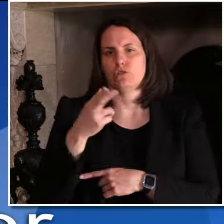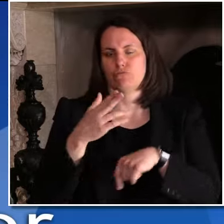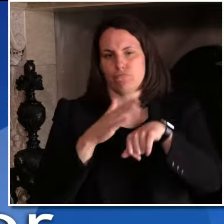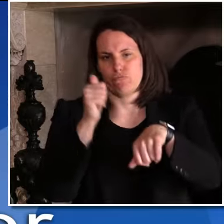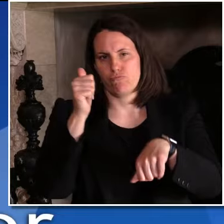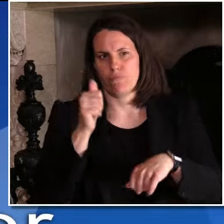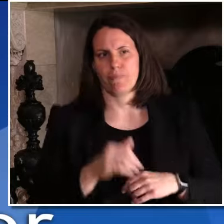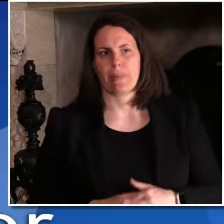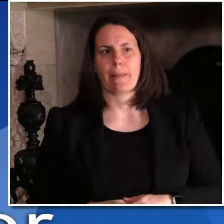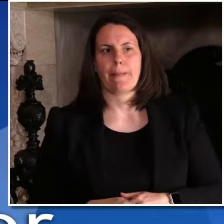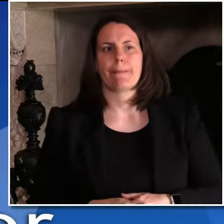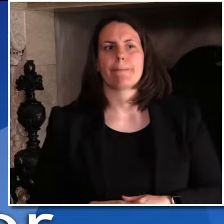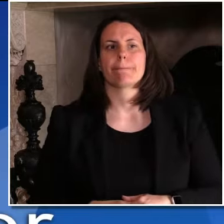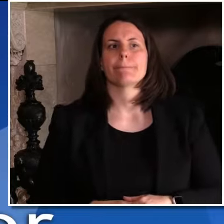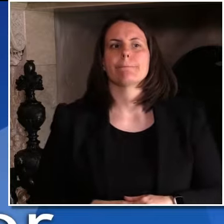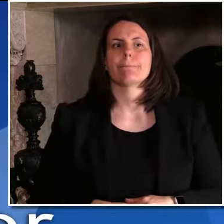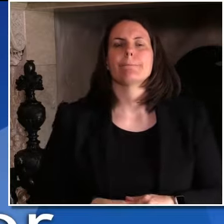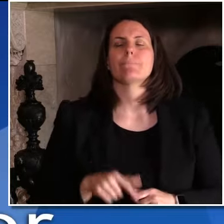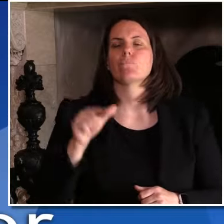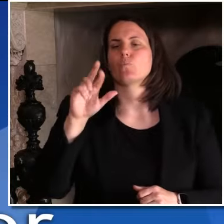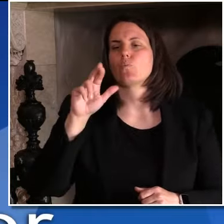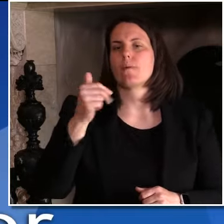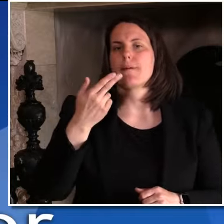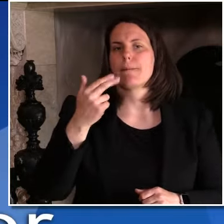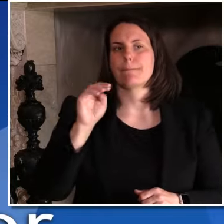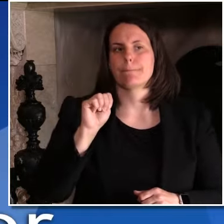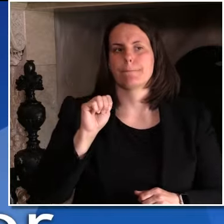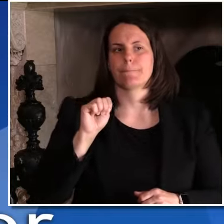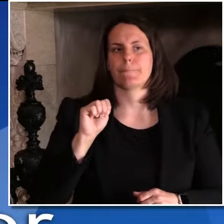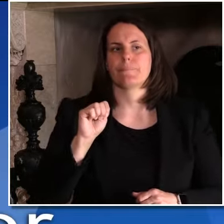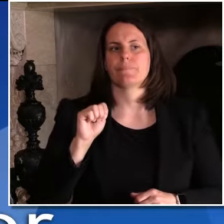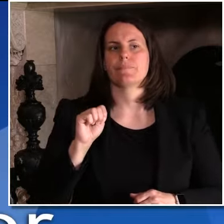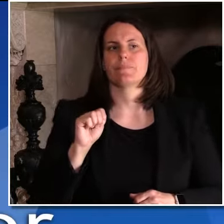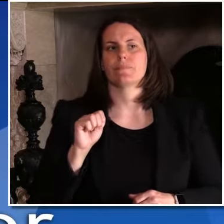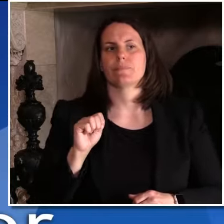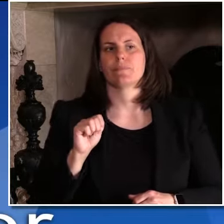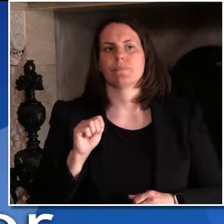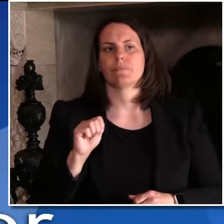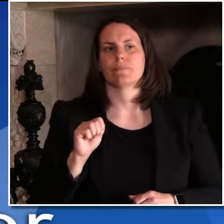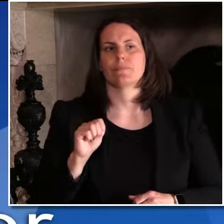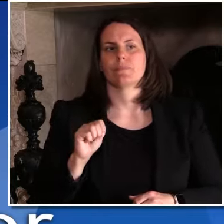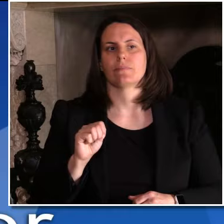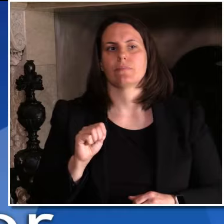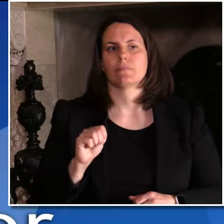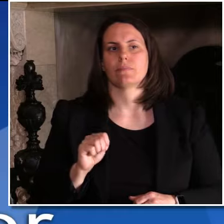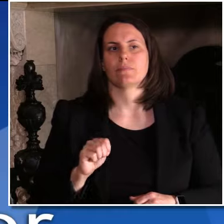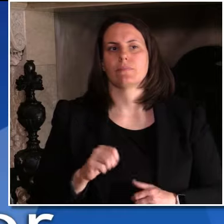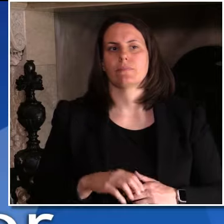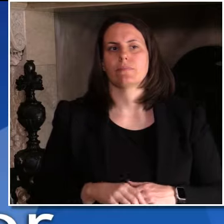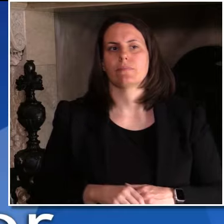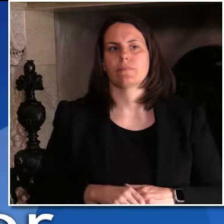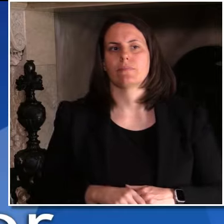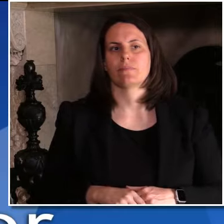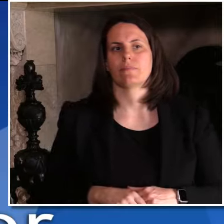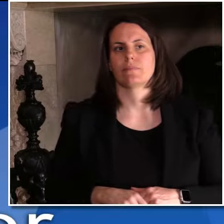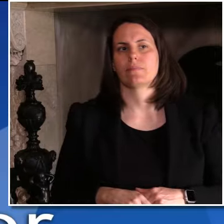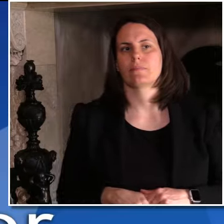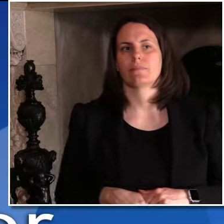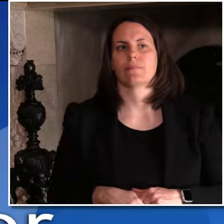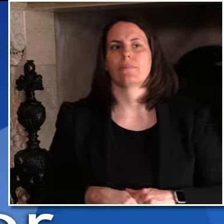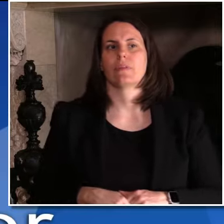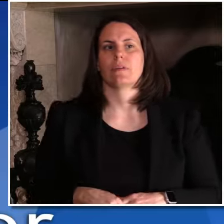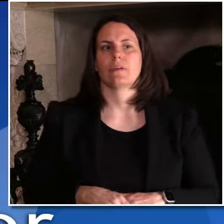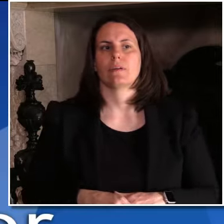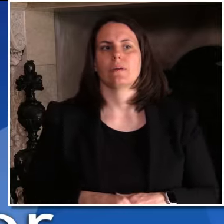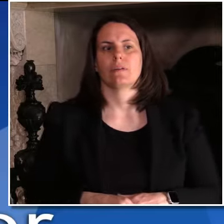Hey, no questions today. Thanks for keeping this communication line open. Thank you, Brem. Now to Morgan Wolf from NBC